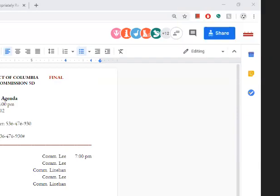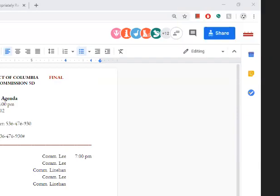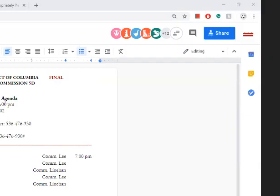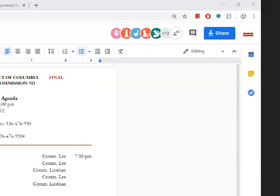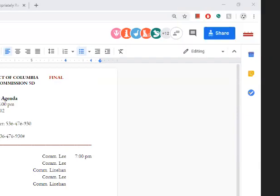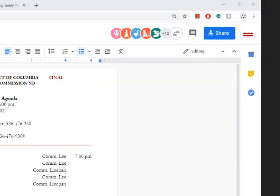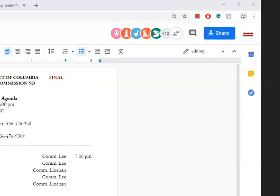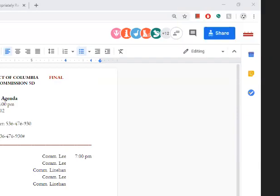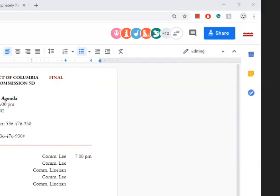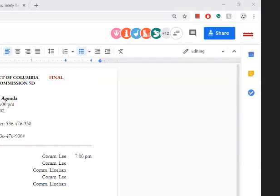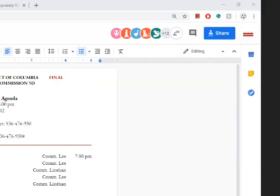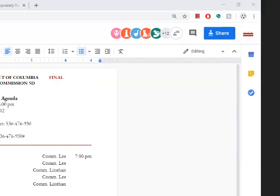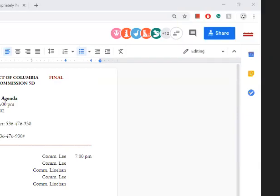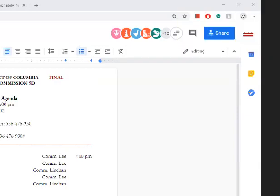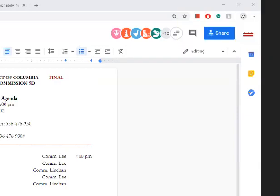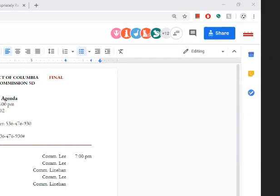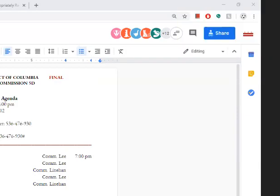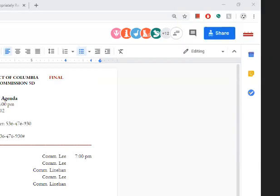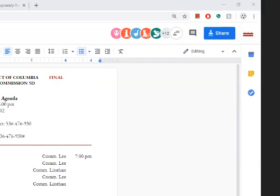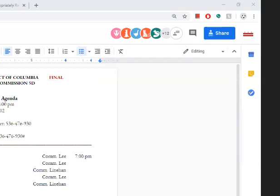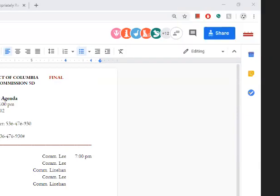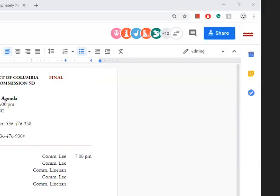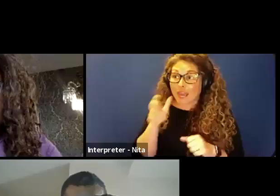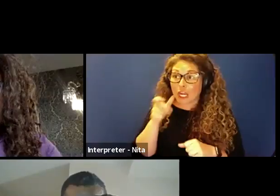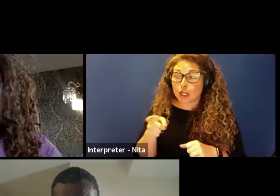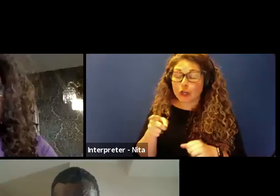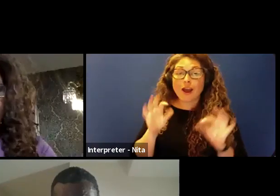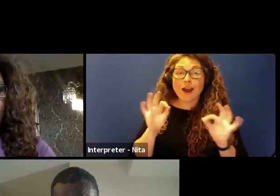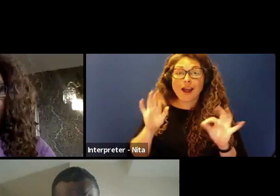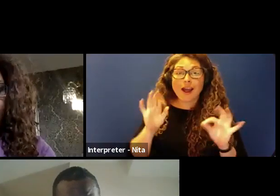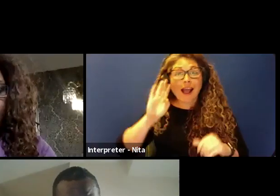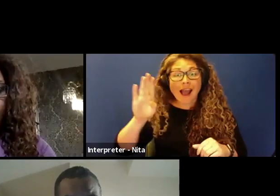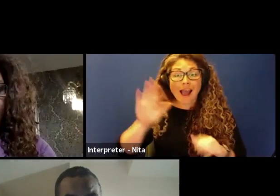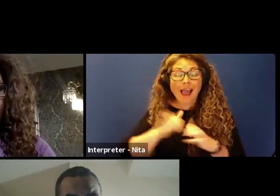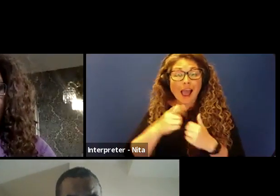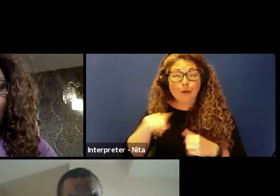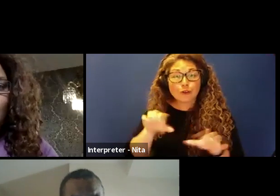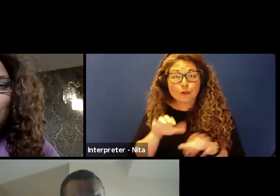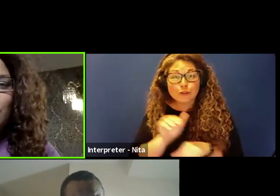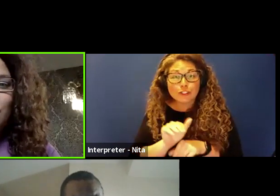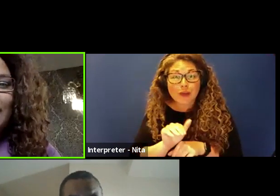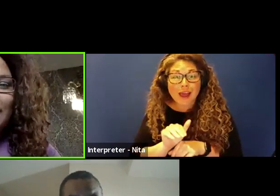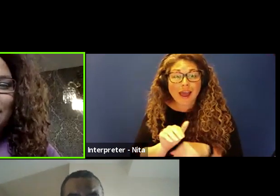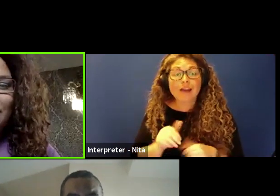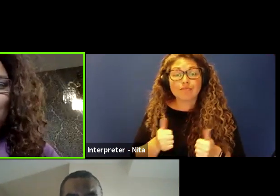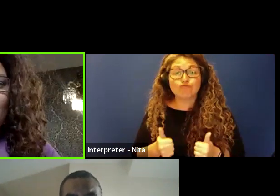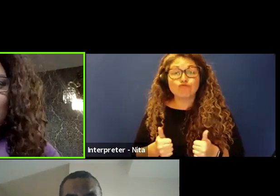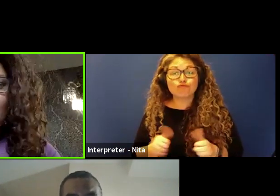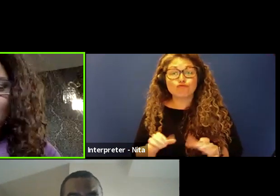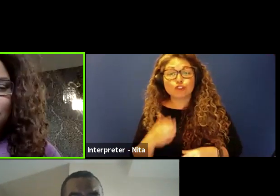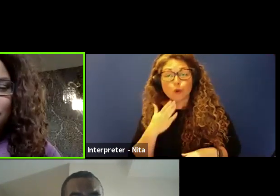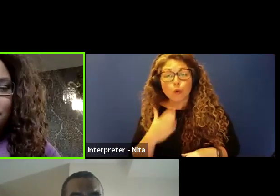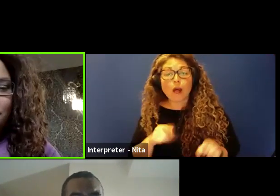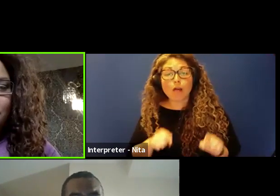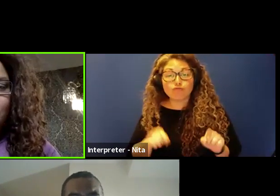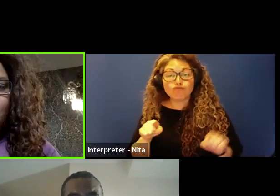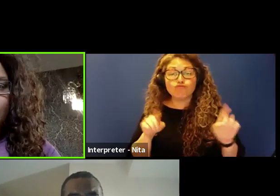Hello, hello. Can you guys hear me? Yes, we can. How you guys doing today? Doing well. Doing well, doing